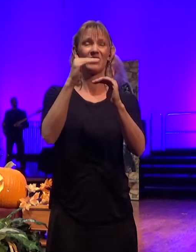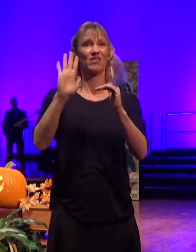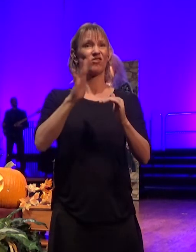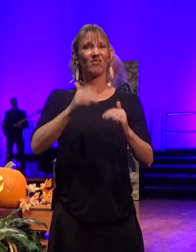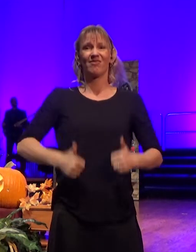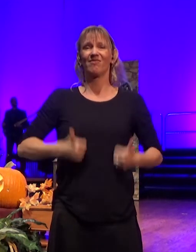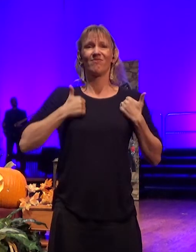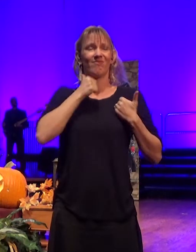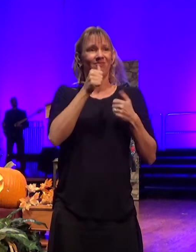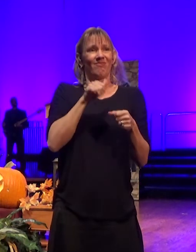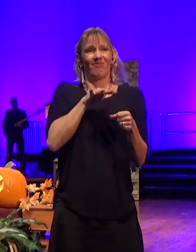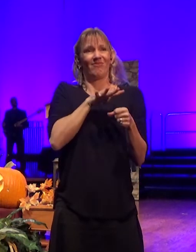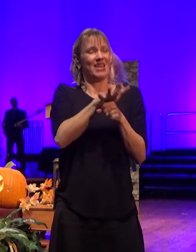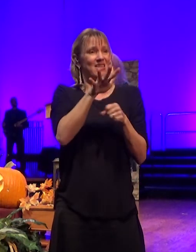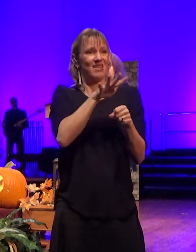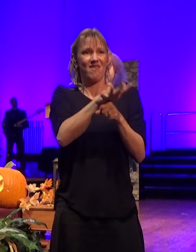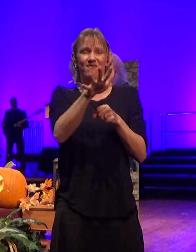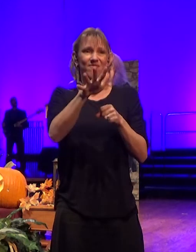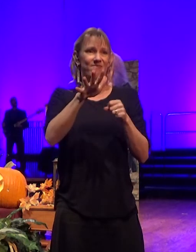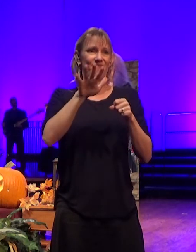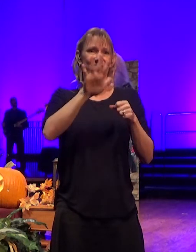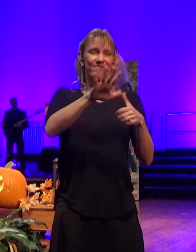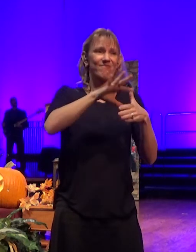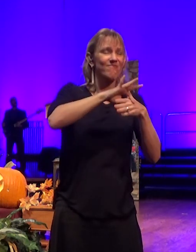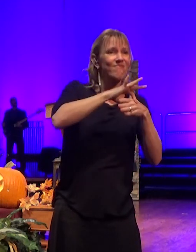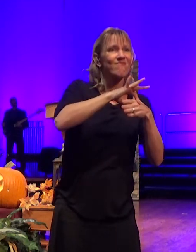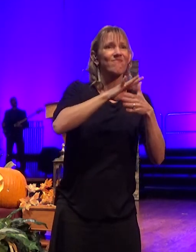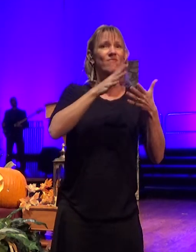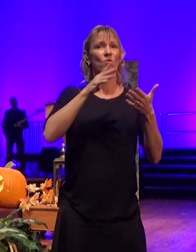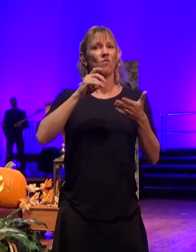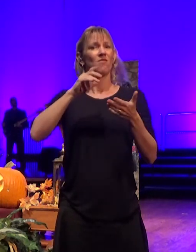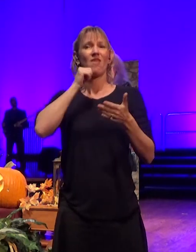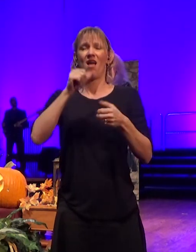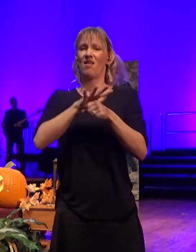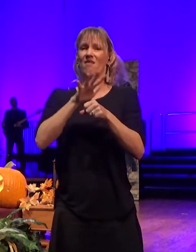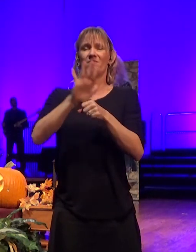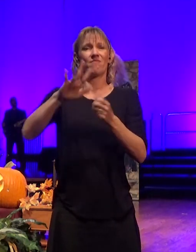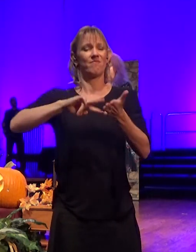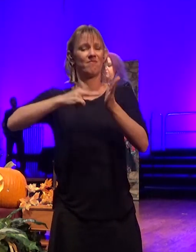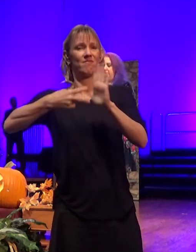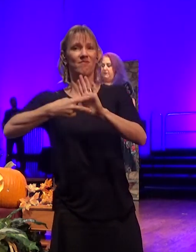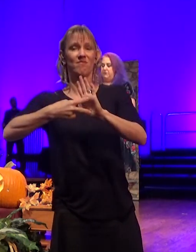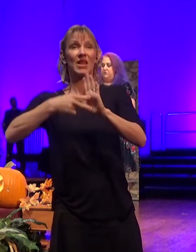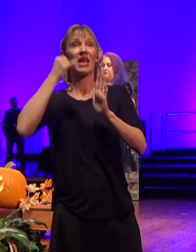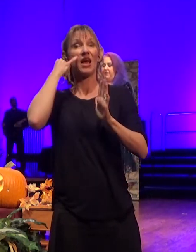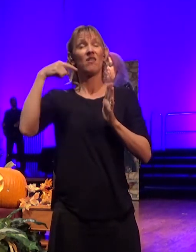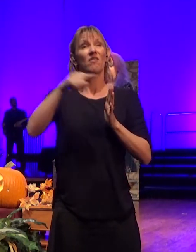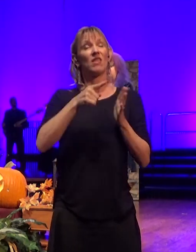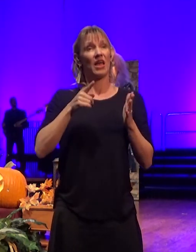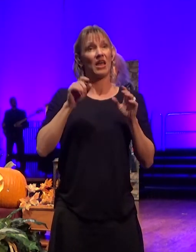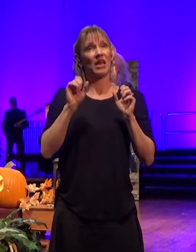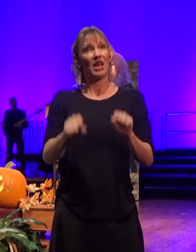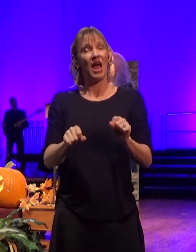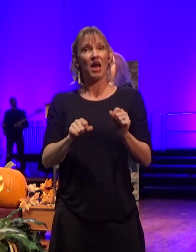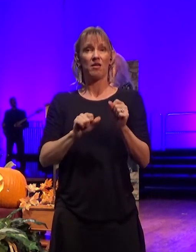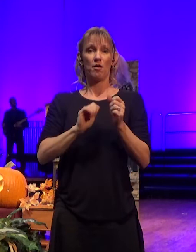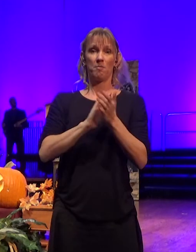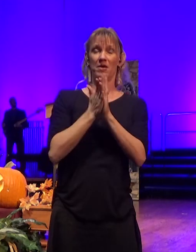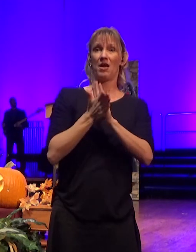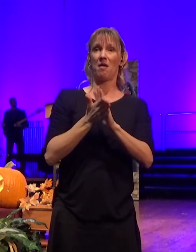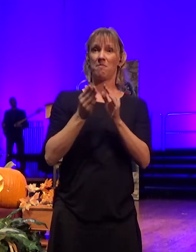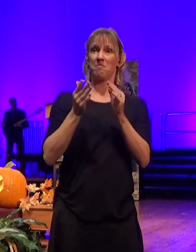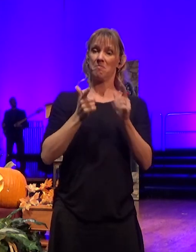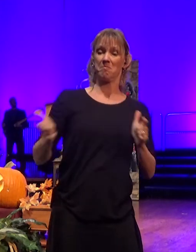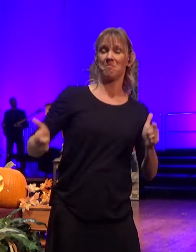horizon. Their life is not sufficient in content or sufficient in meaning. If they are enabled